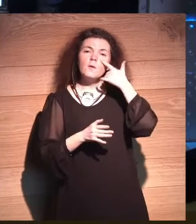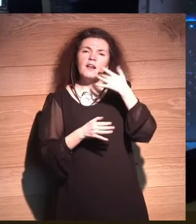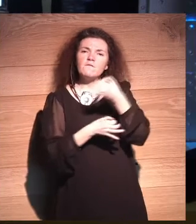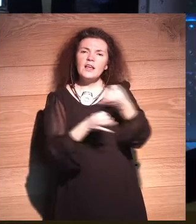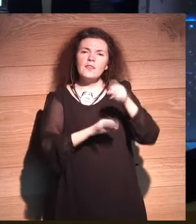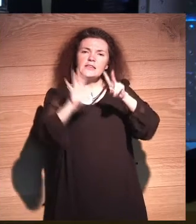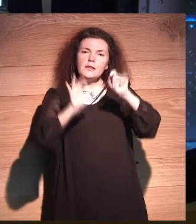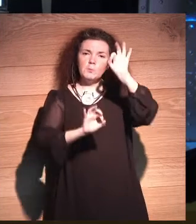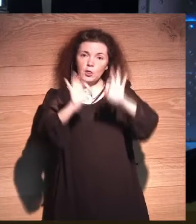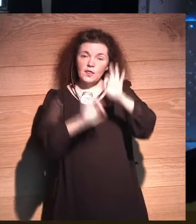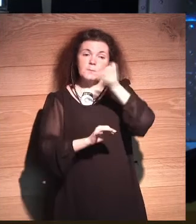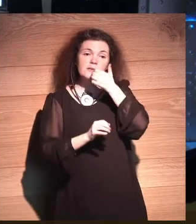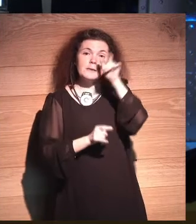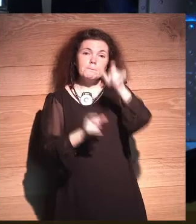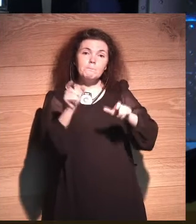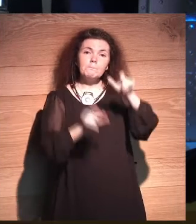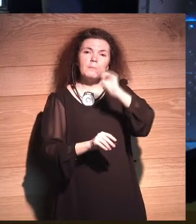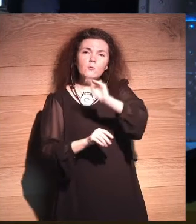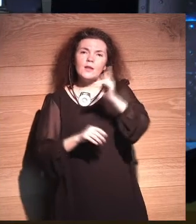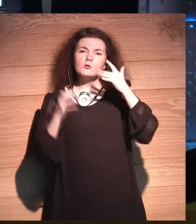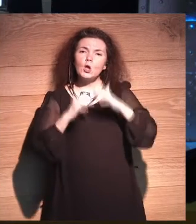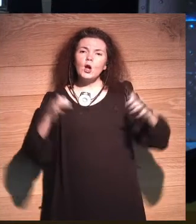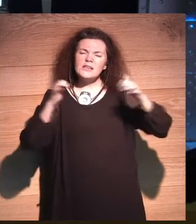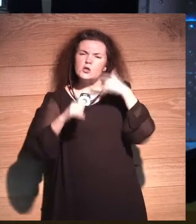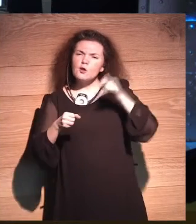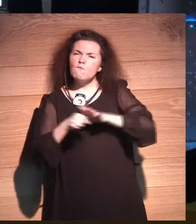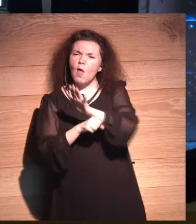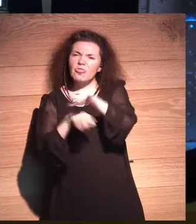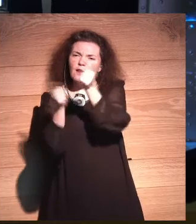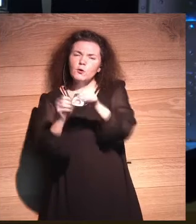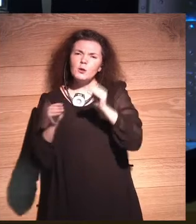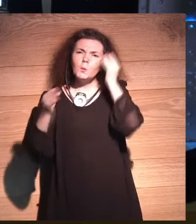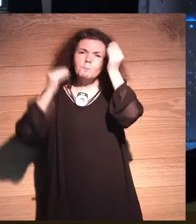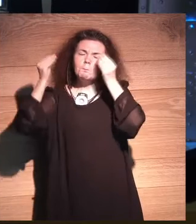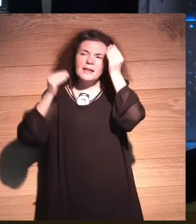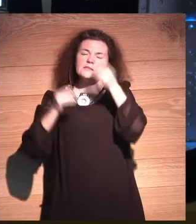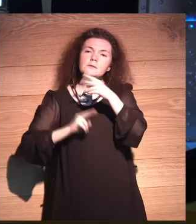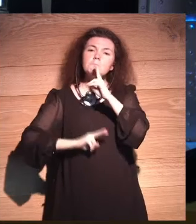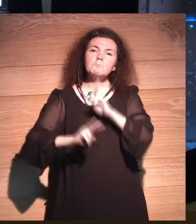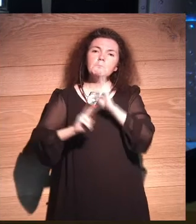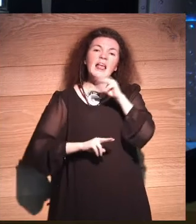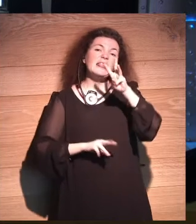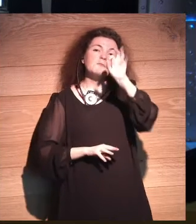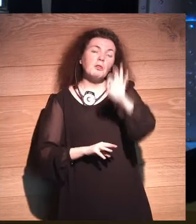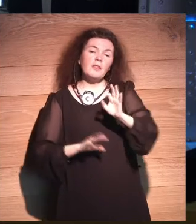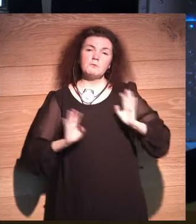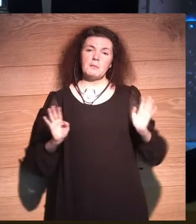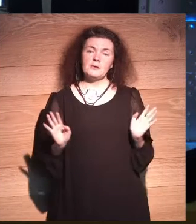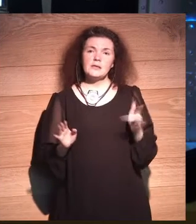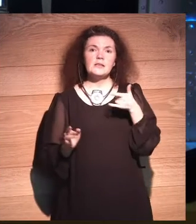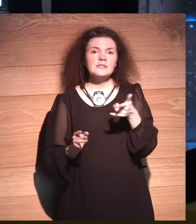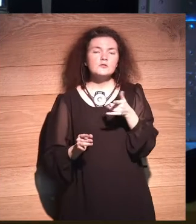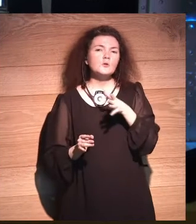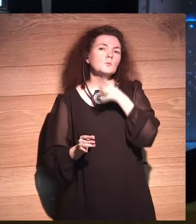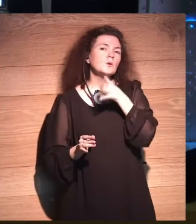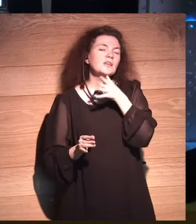how much influence does this have over the way that they think, they will tell you 3%. There is a huge disjuncture that